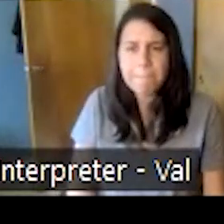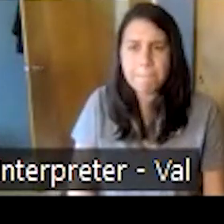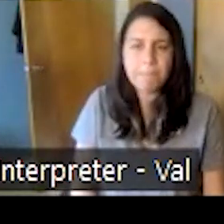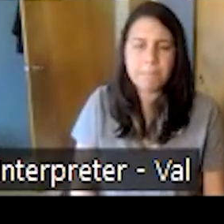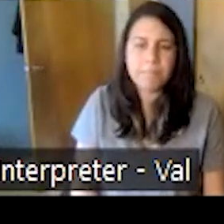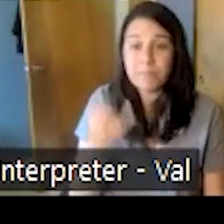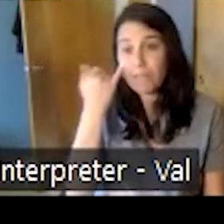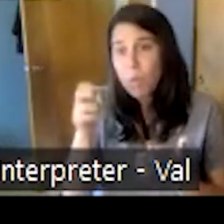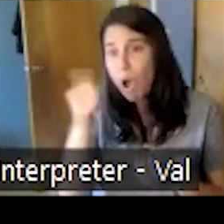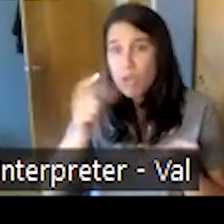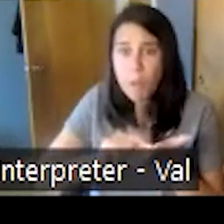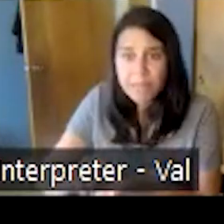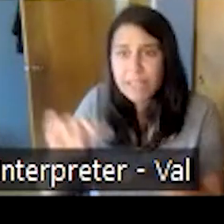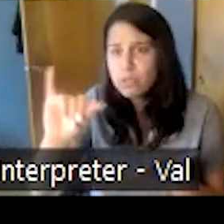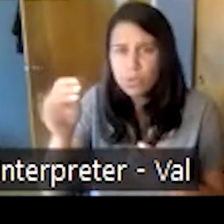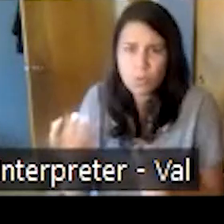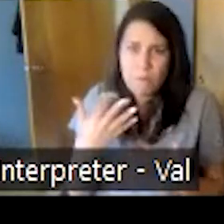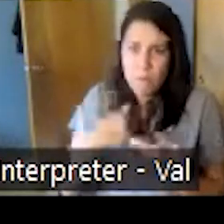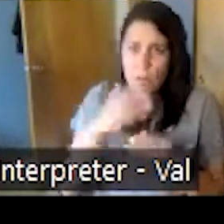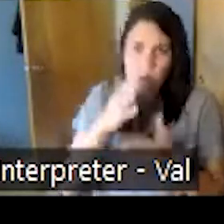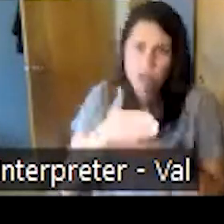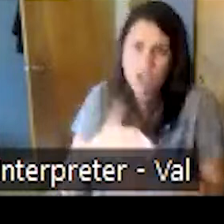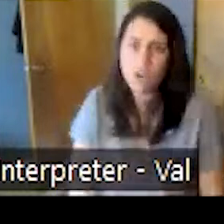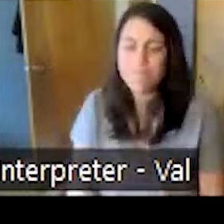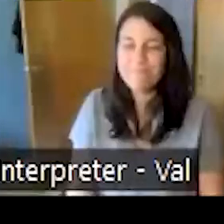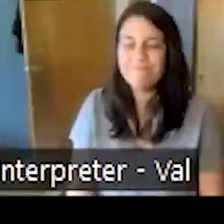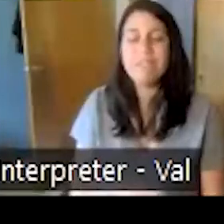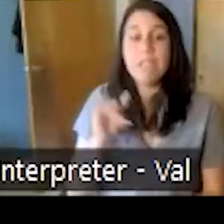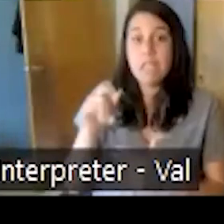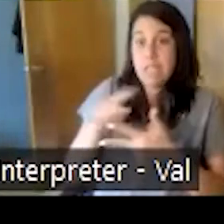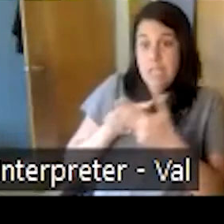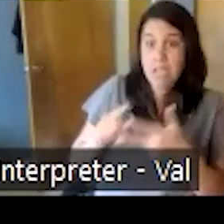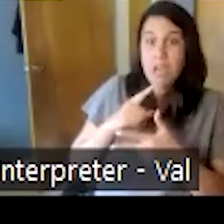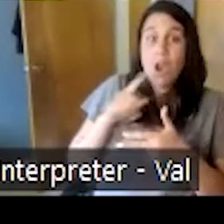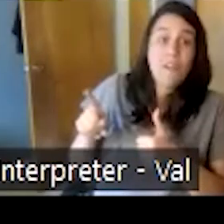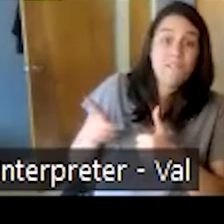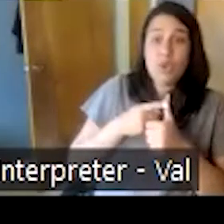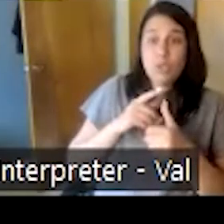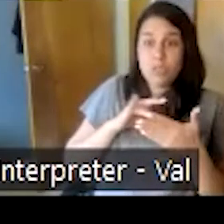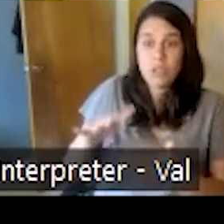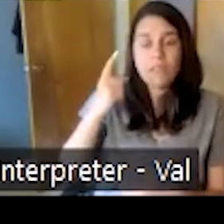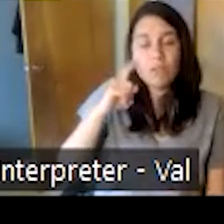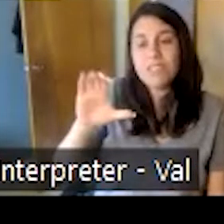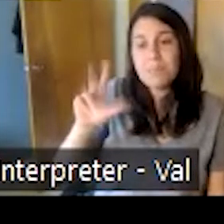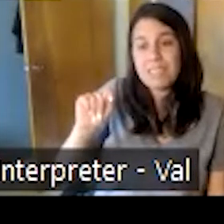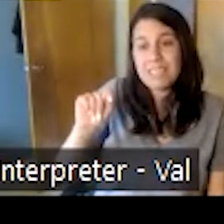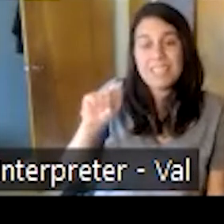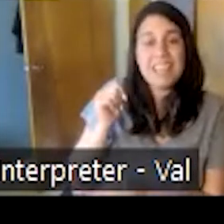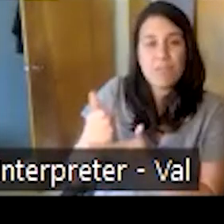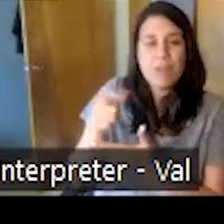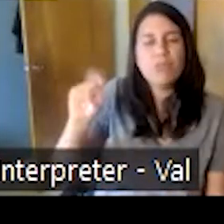related publications, just let me know. The first study of the CBT intervention was done in New Hampshire and